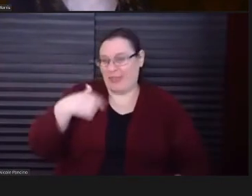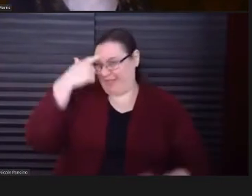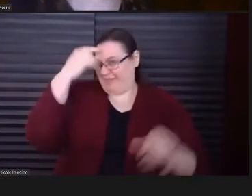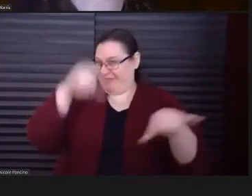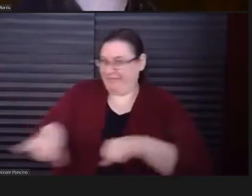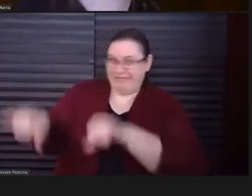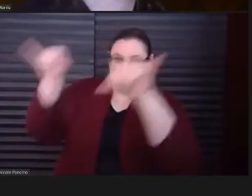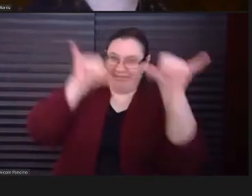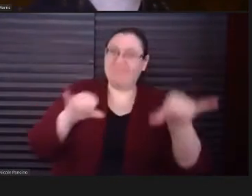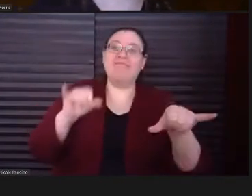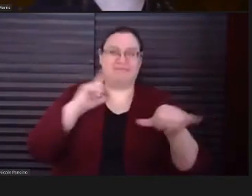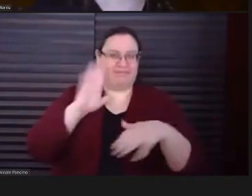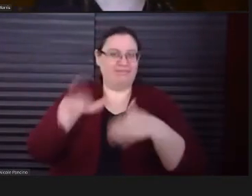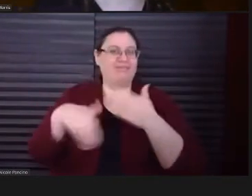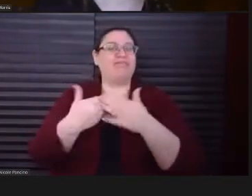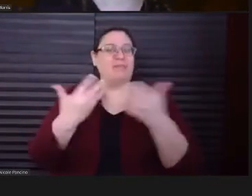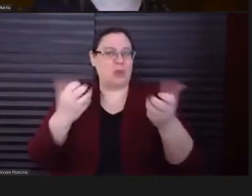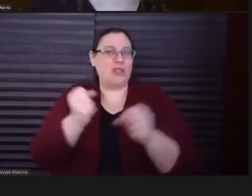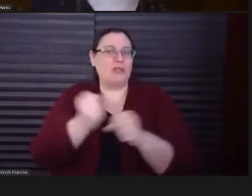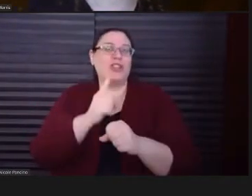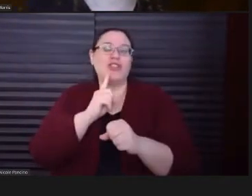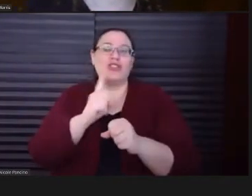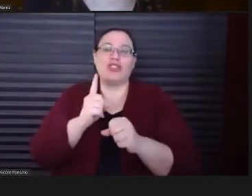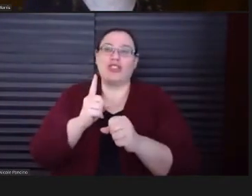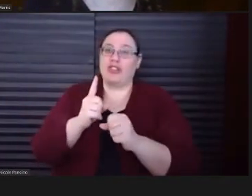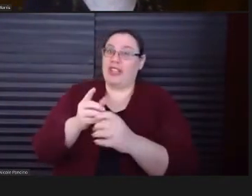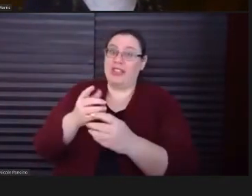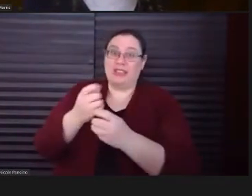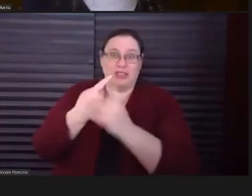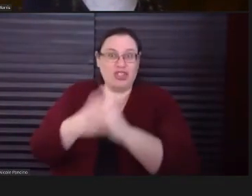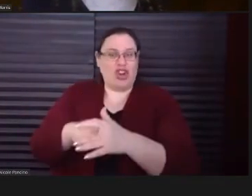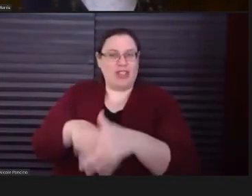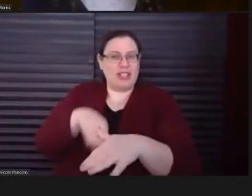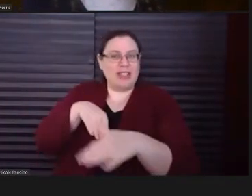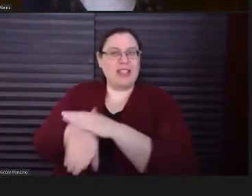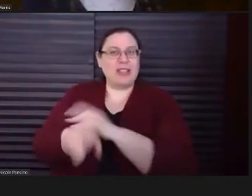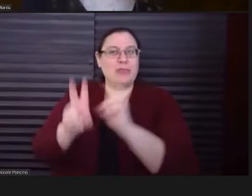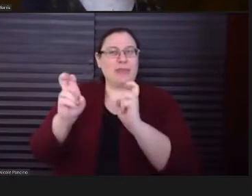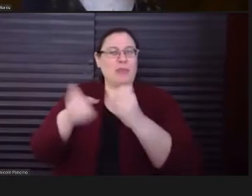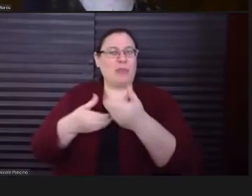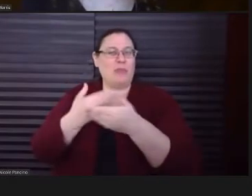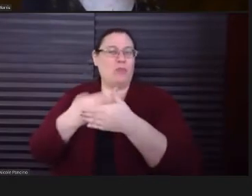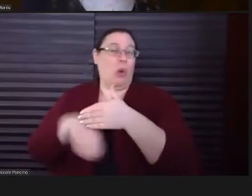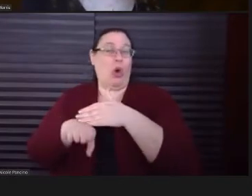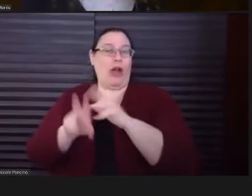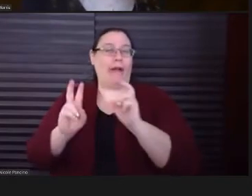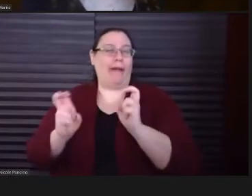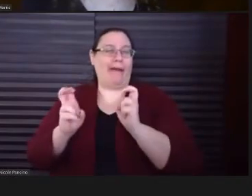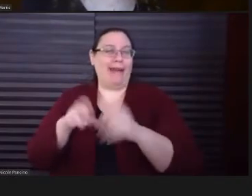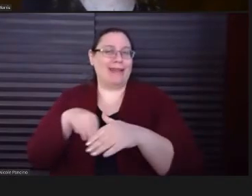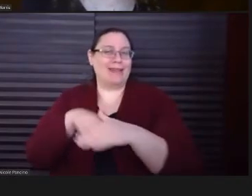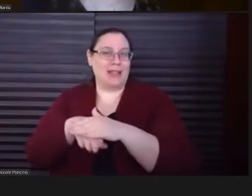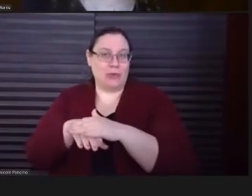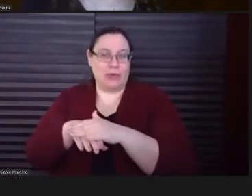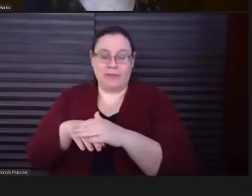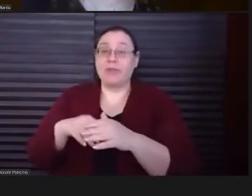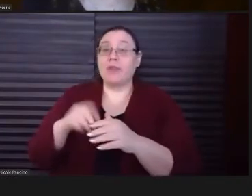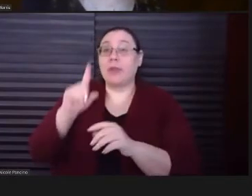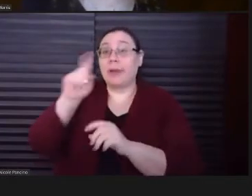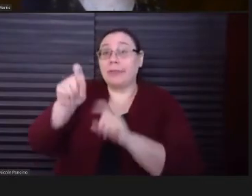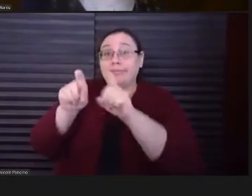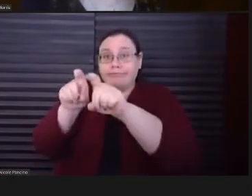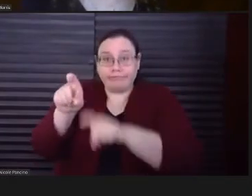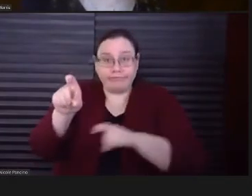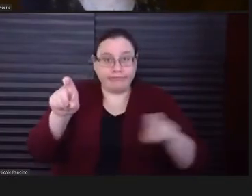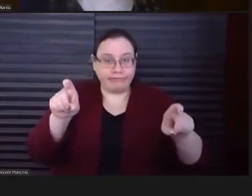one of us wants to see that it's born accessible, and hopefully we'll make that happen. So I'm going to ask each of you a question, and then,